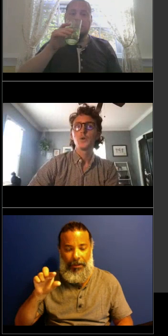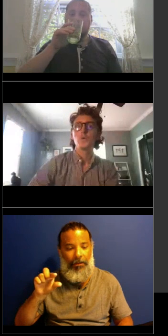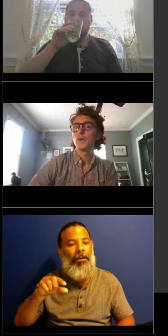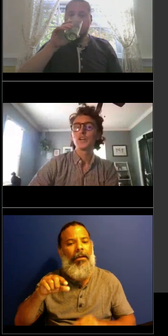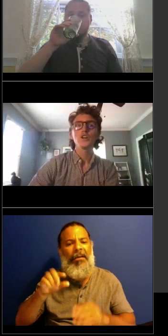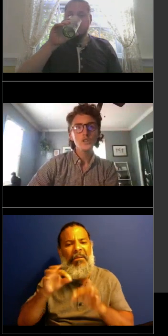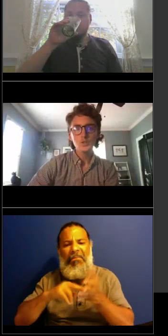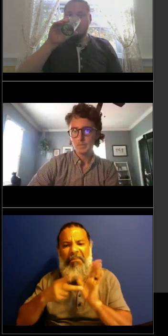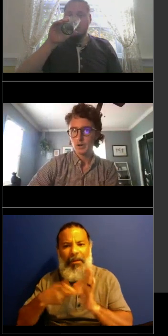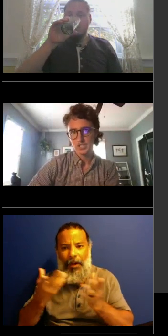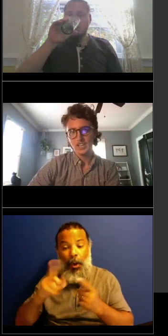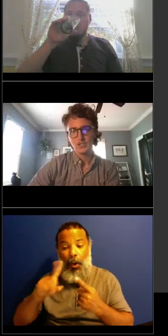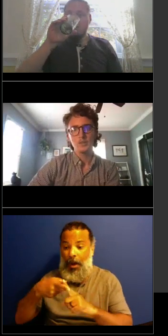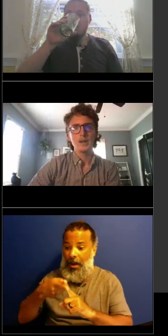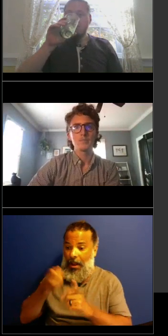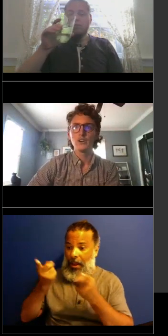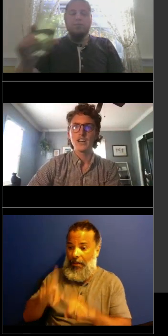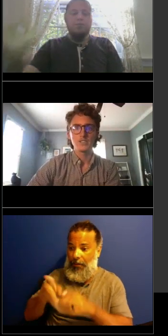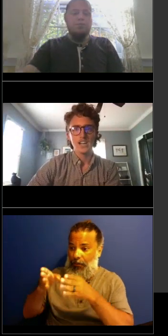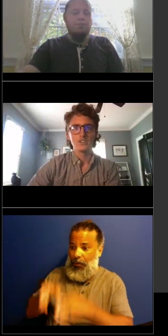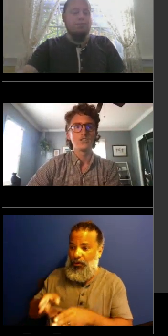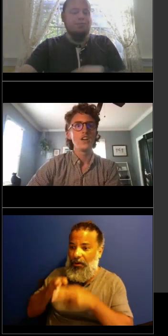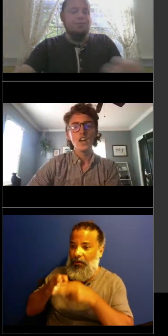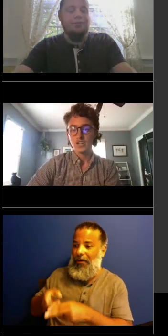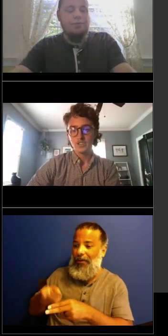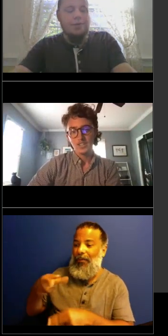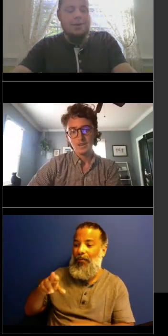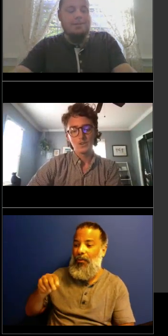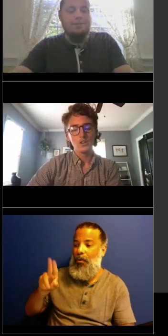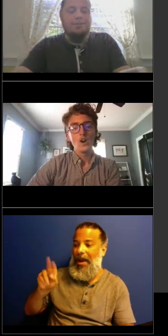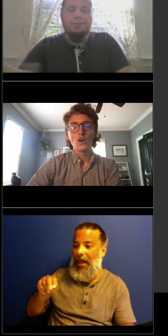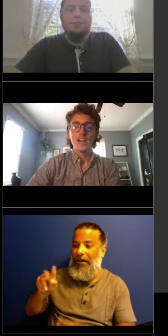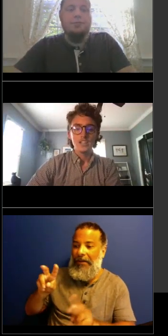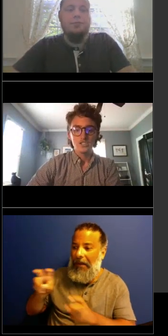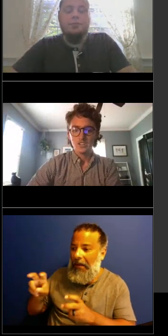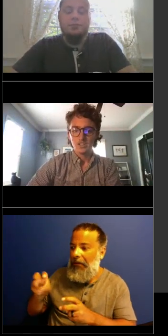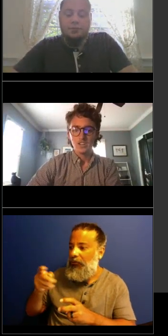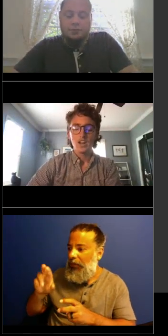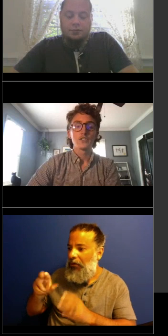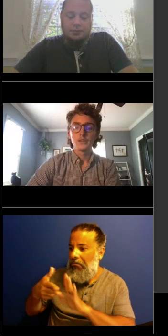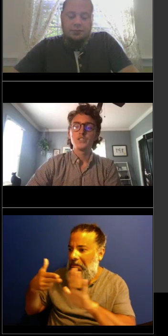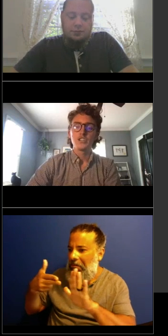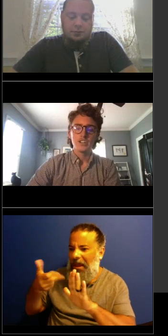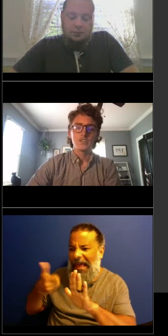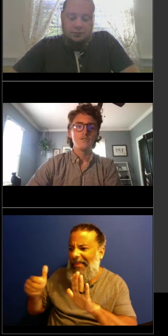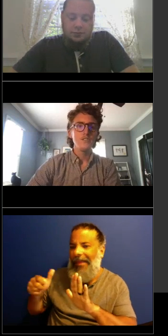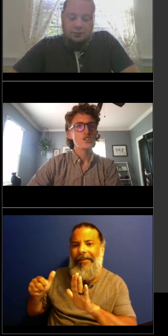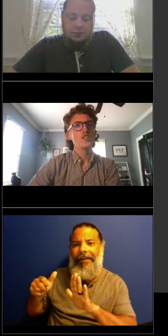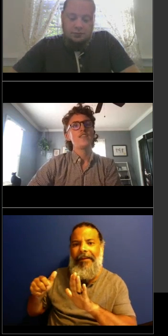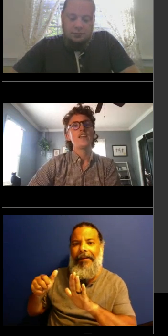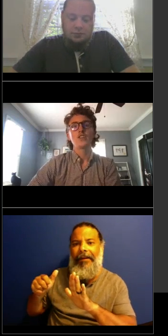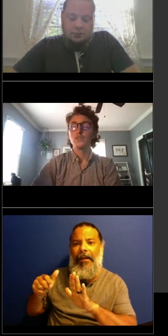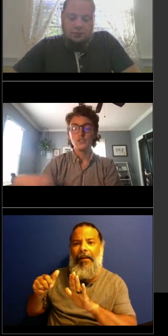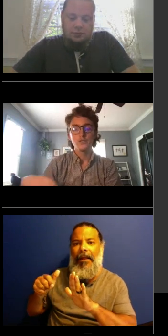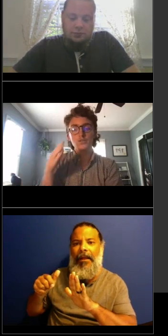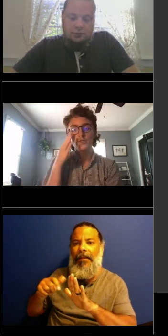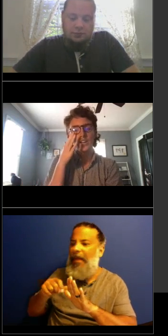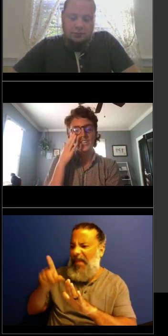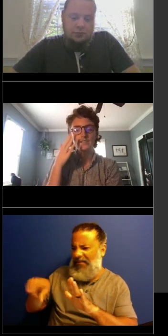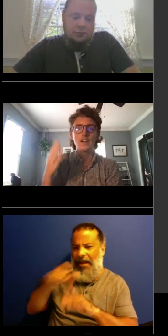as what occurs when a person is called by a pronoun, title, gender label, or any other linguistic gendered feature that they